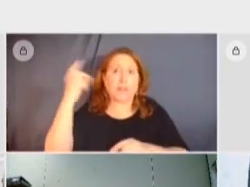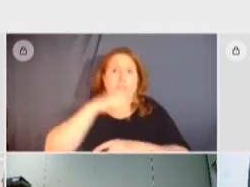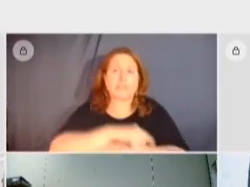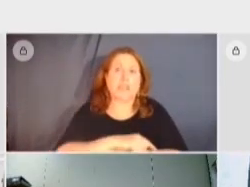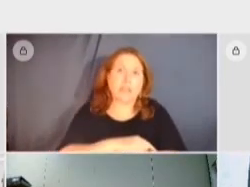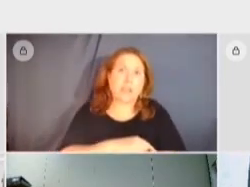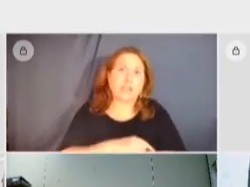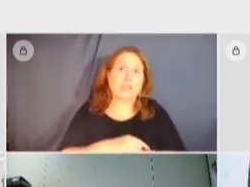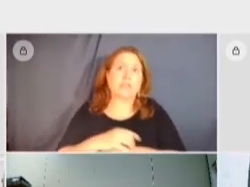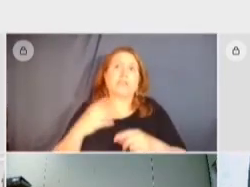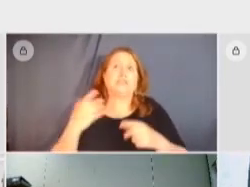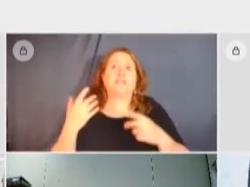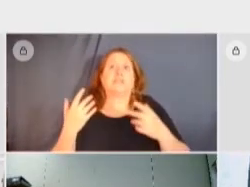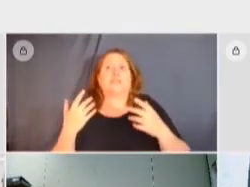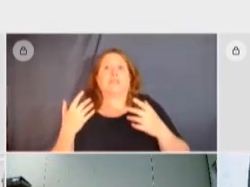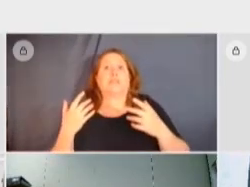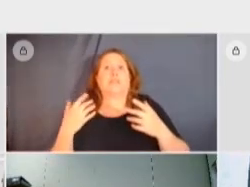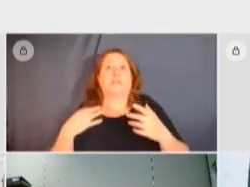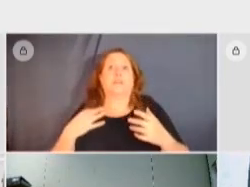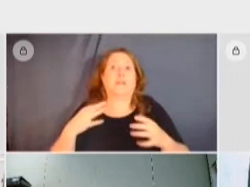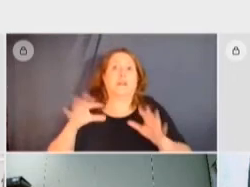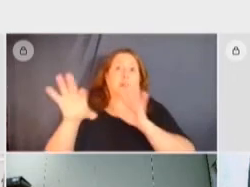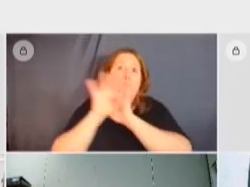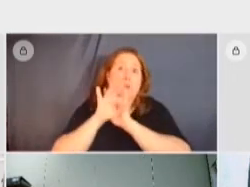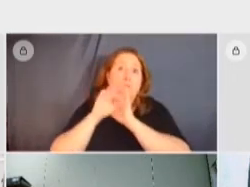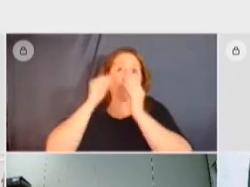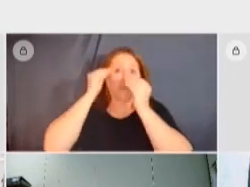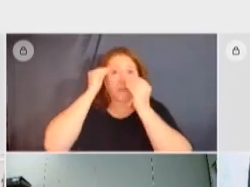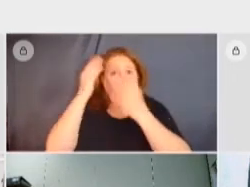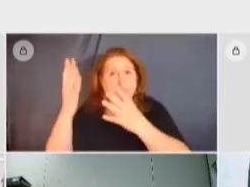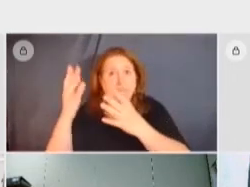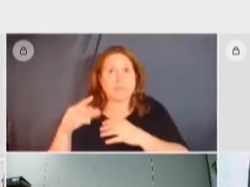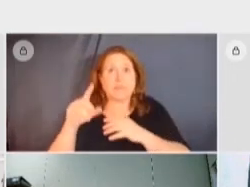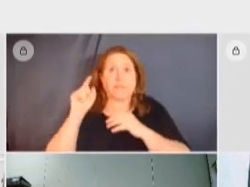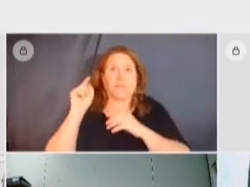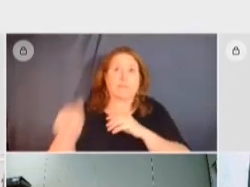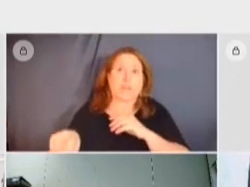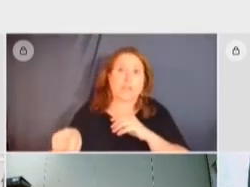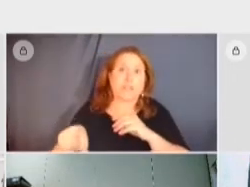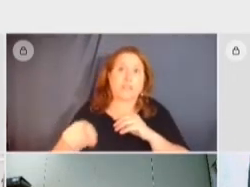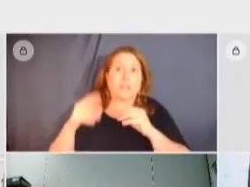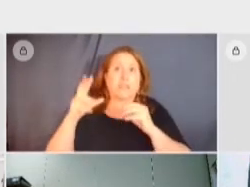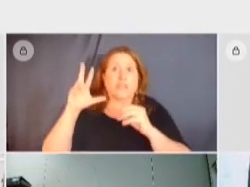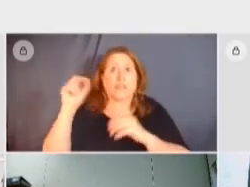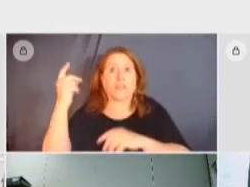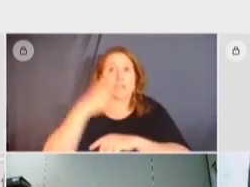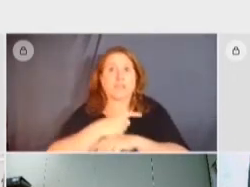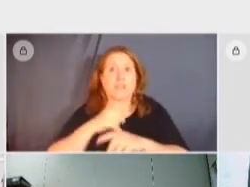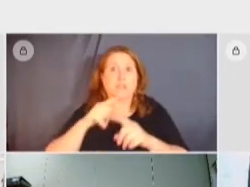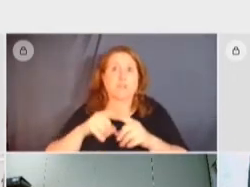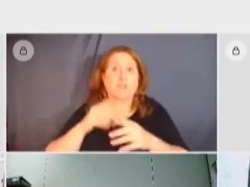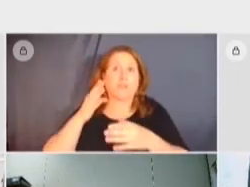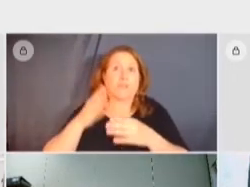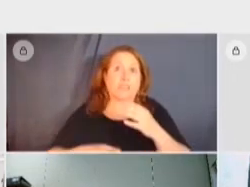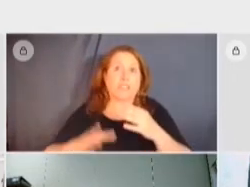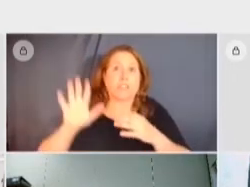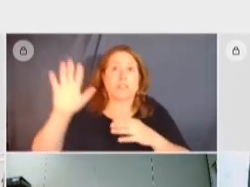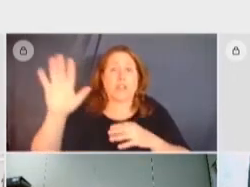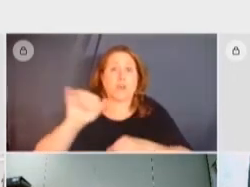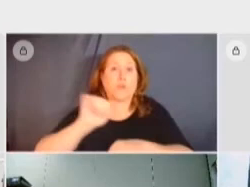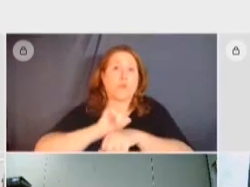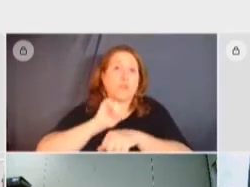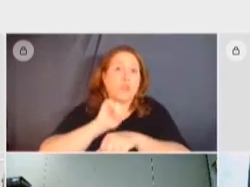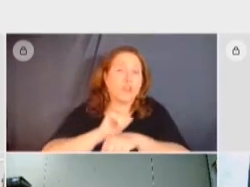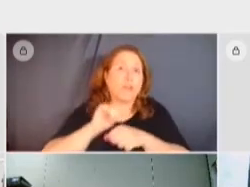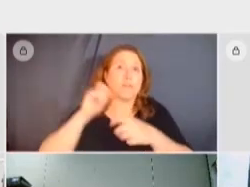could, we'd make the designation, and they had 30 days to finish what they had to do, so we'd get all our positions in within 30